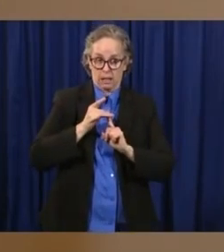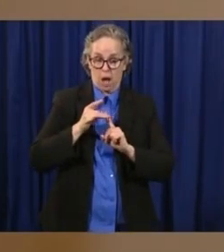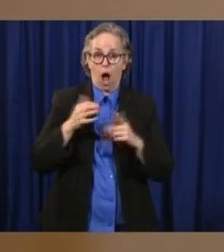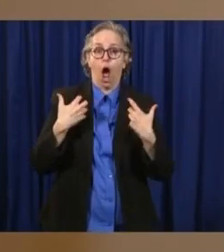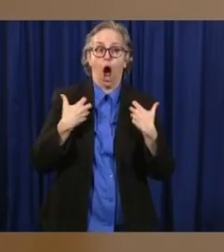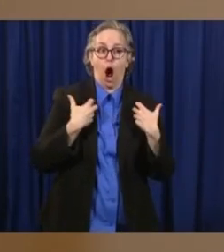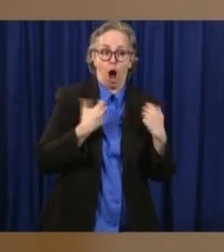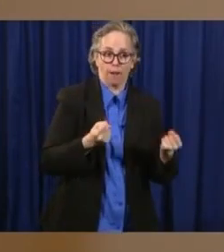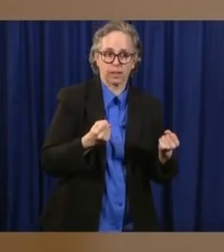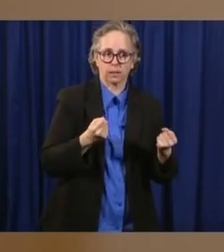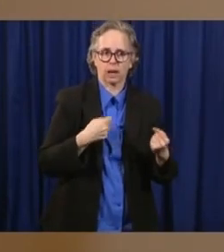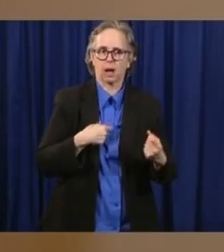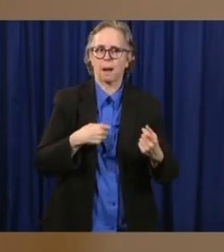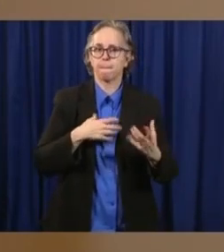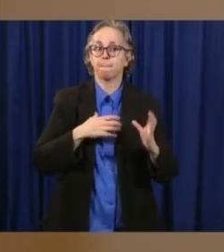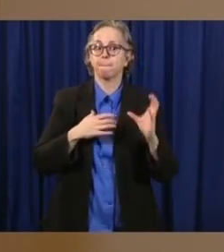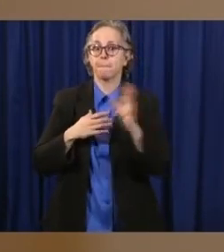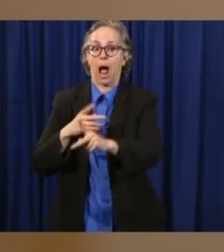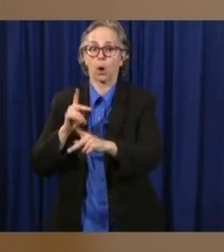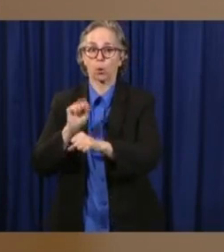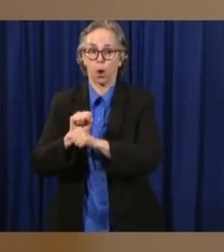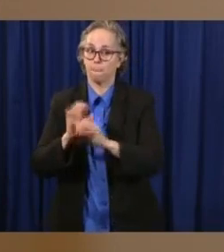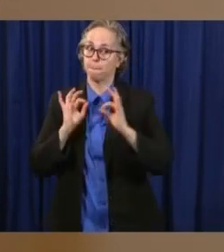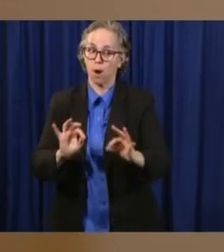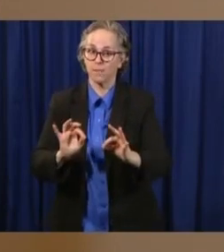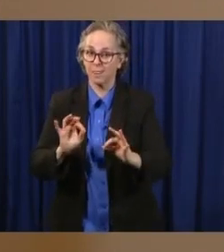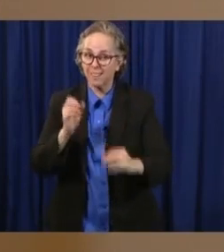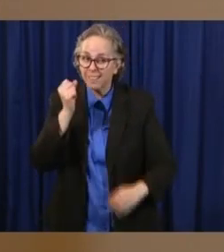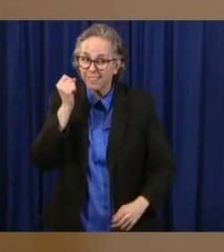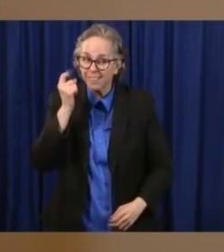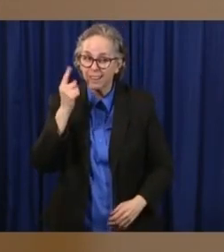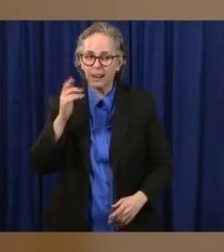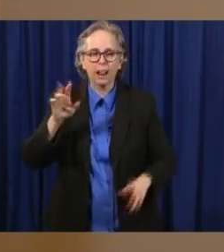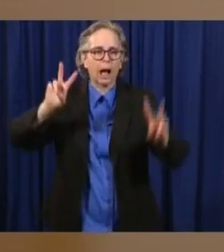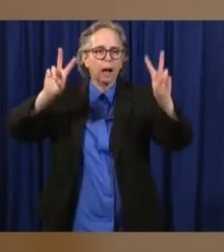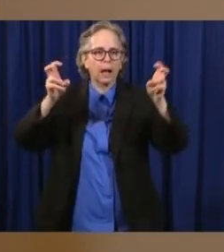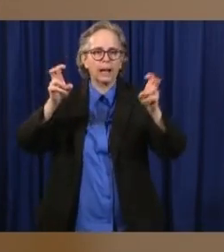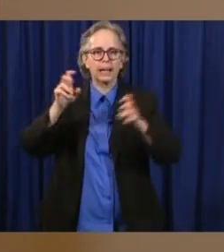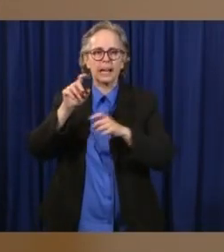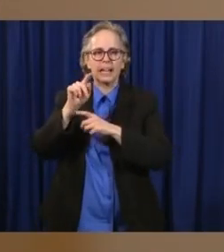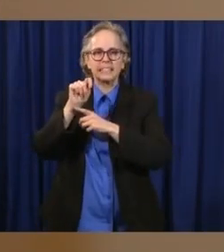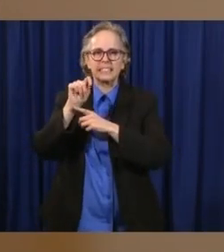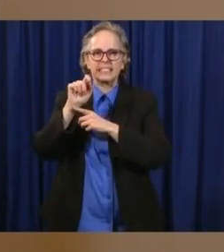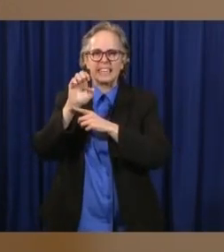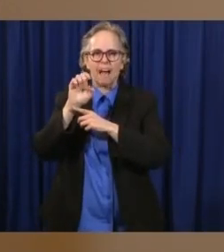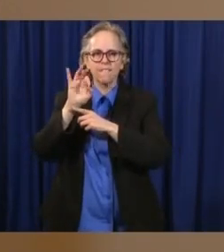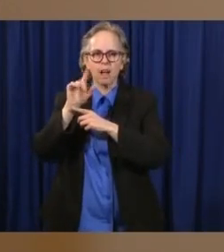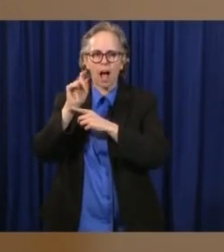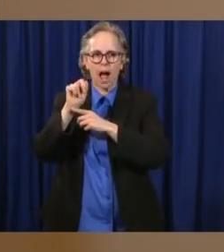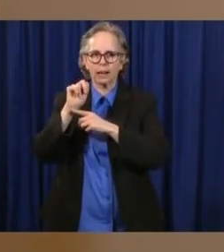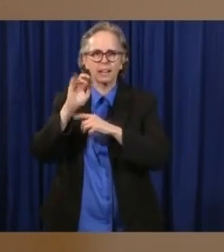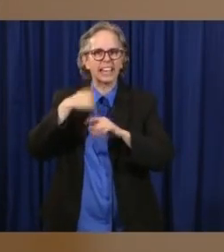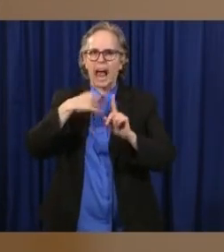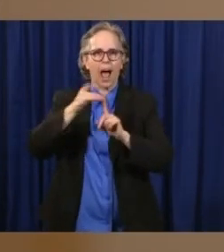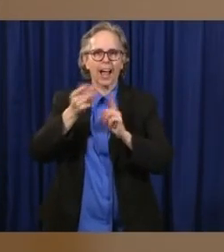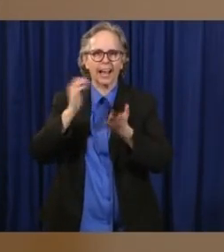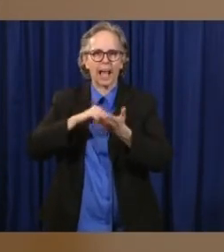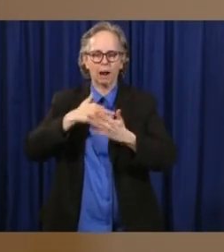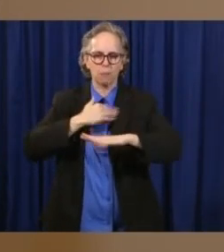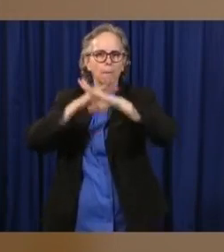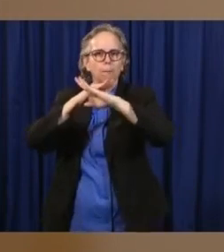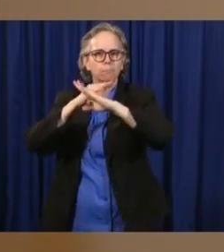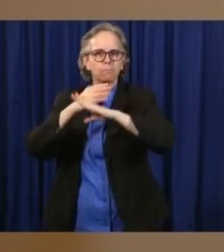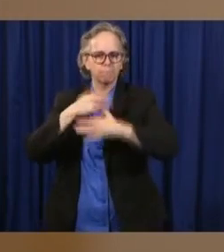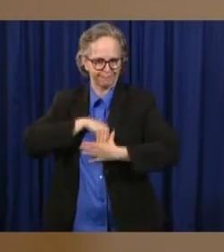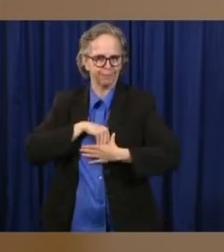because, you know, I'm a little more Teflon. And for viewers at home, once you have this immunity, we're still learning a lot about